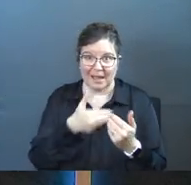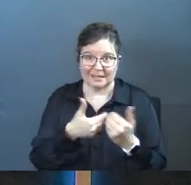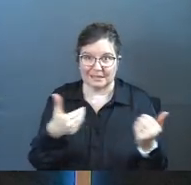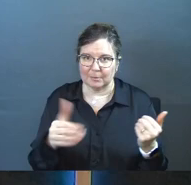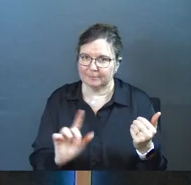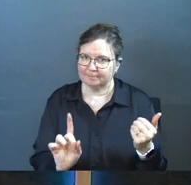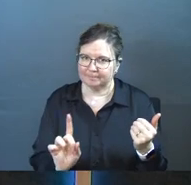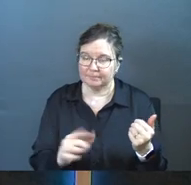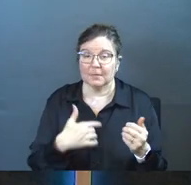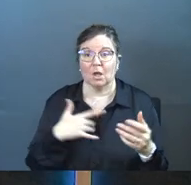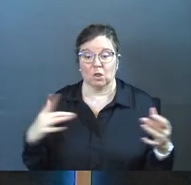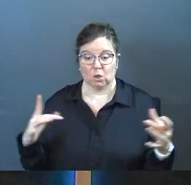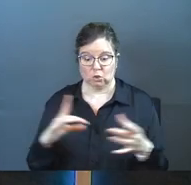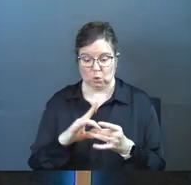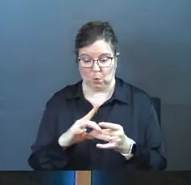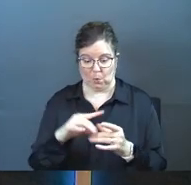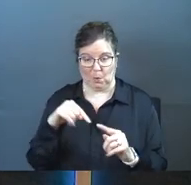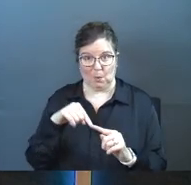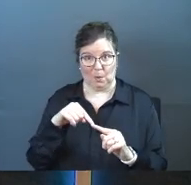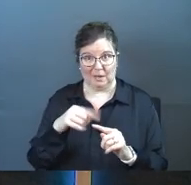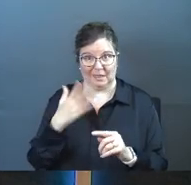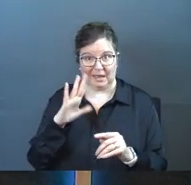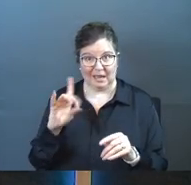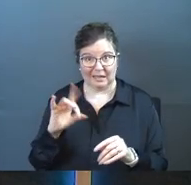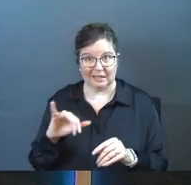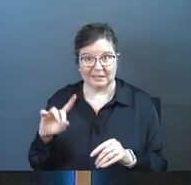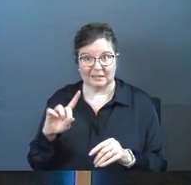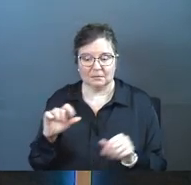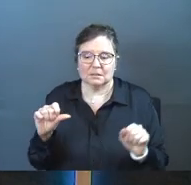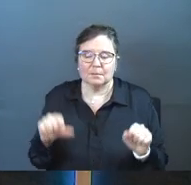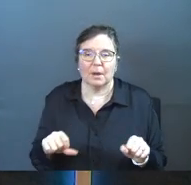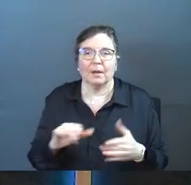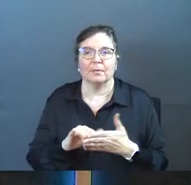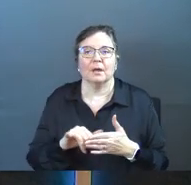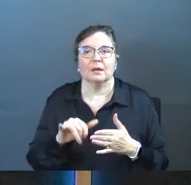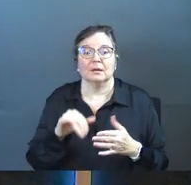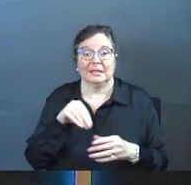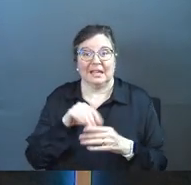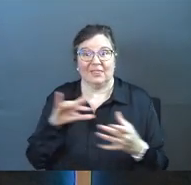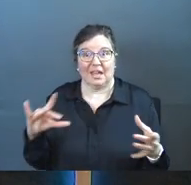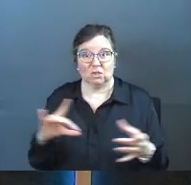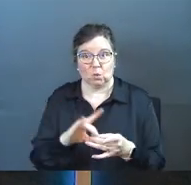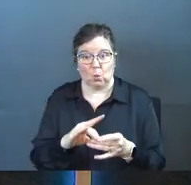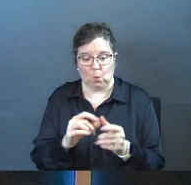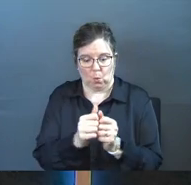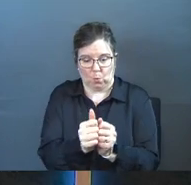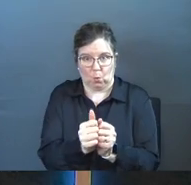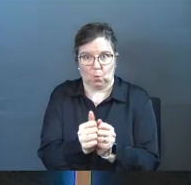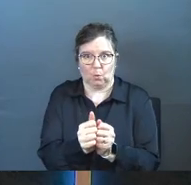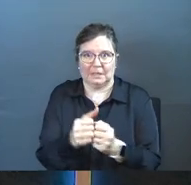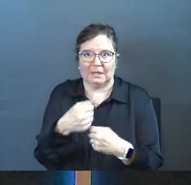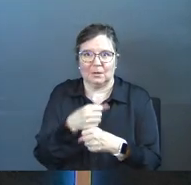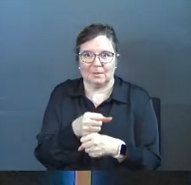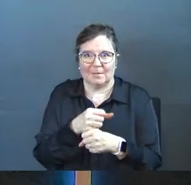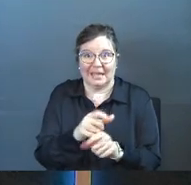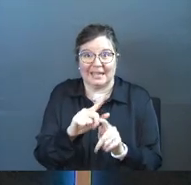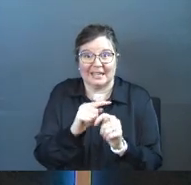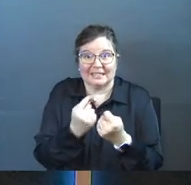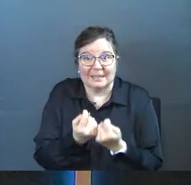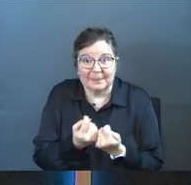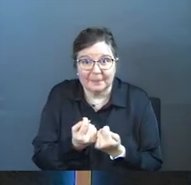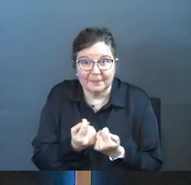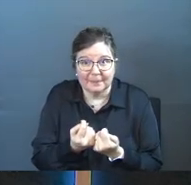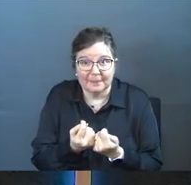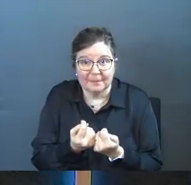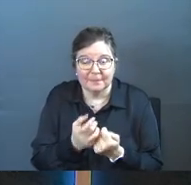that joining that God did on your wedding day, is it possible that in that joining, he was making a team?